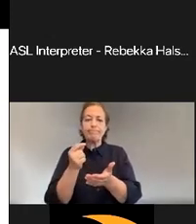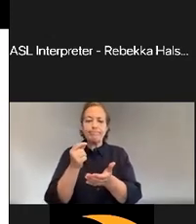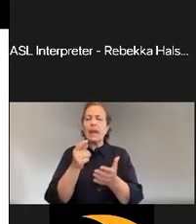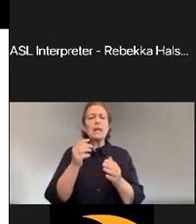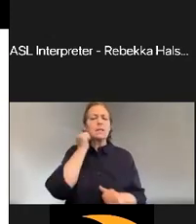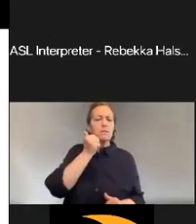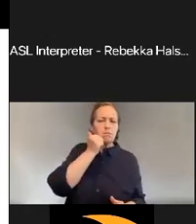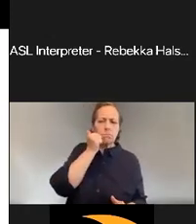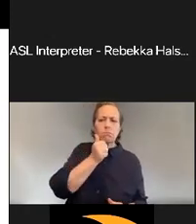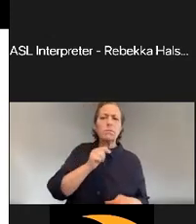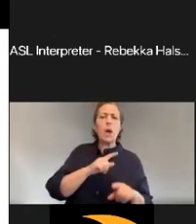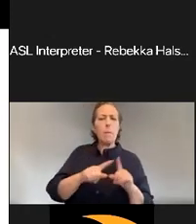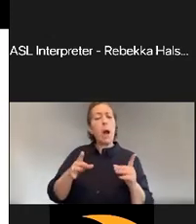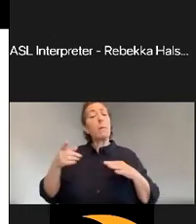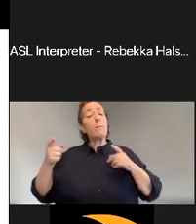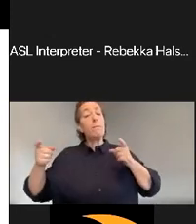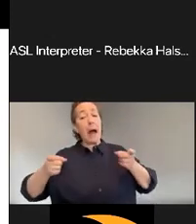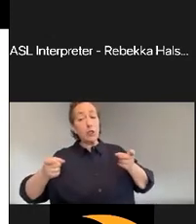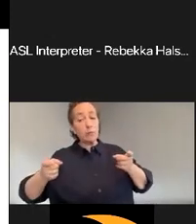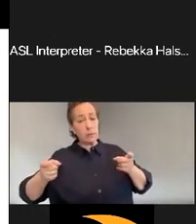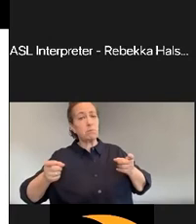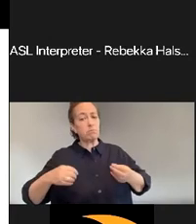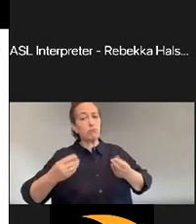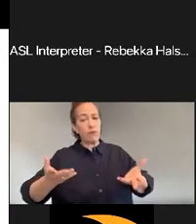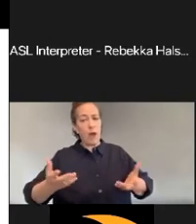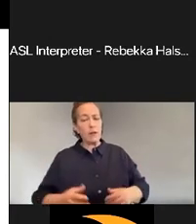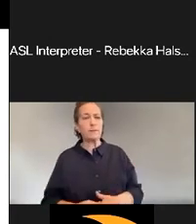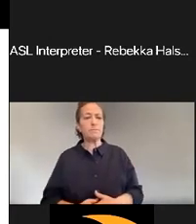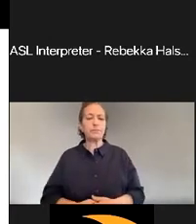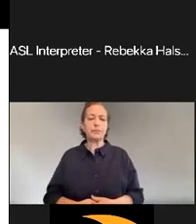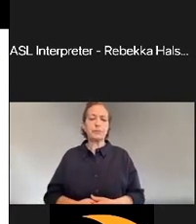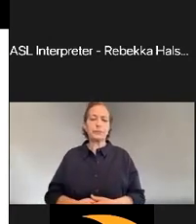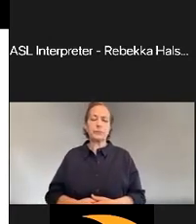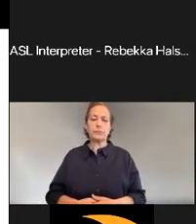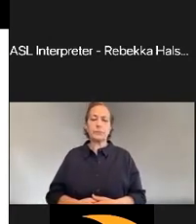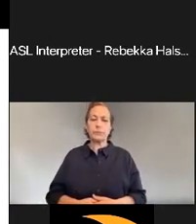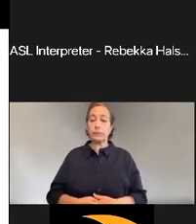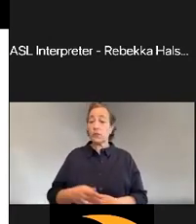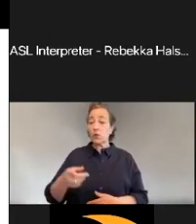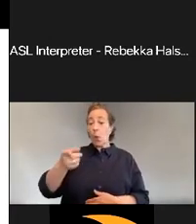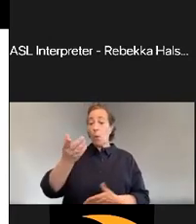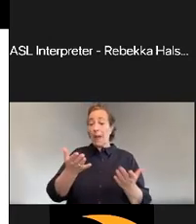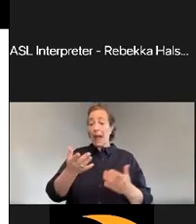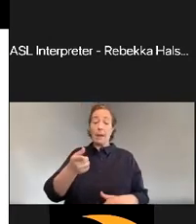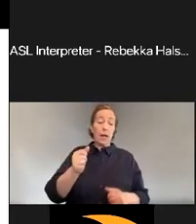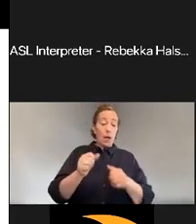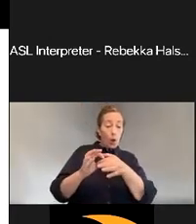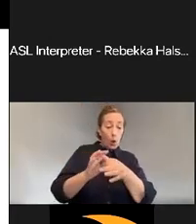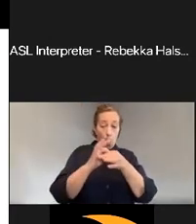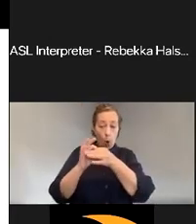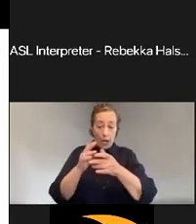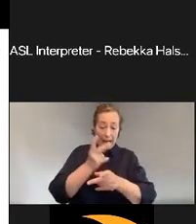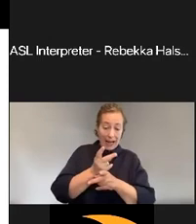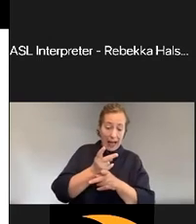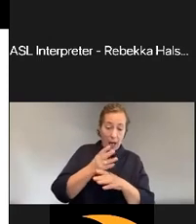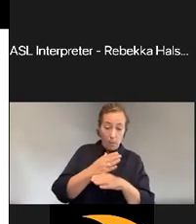they do provide some of the management. And I think that you could be in a really good position of coordinating care between the different parts of HHS